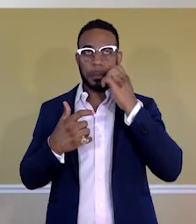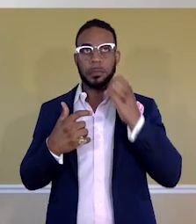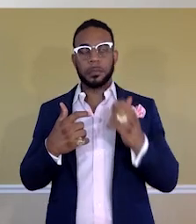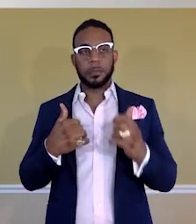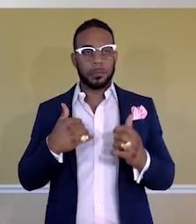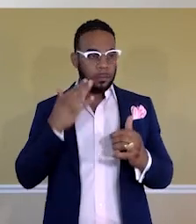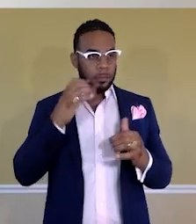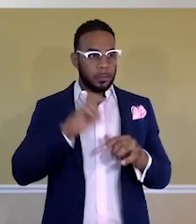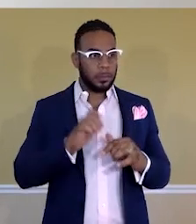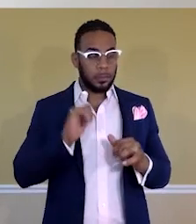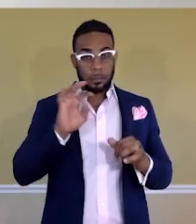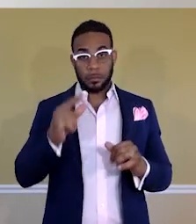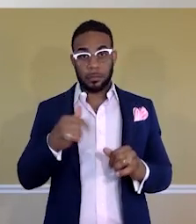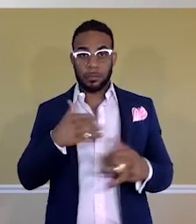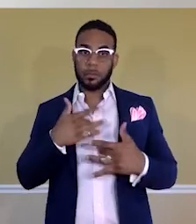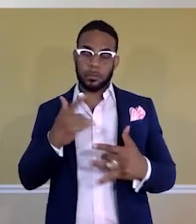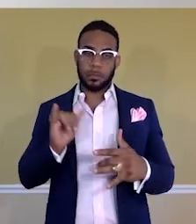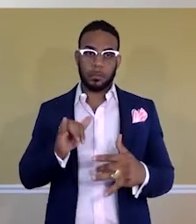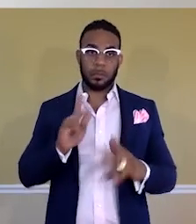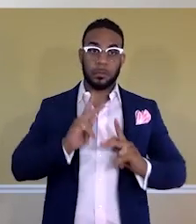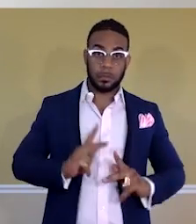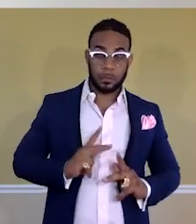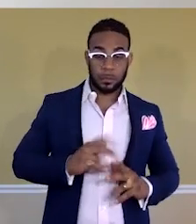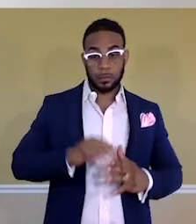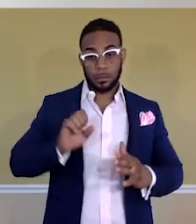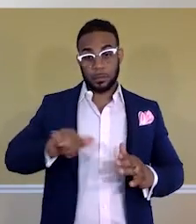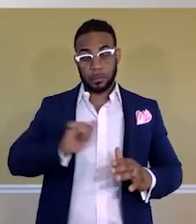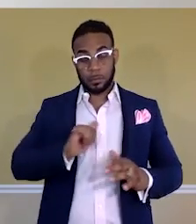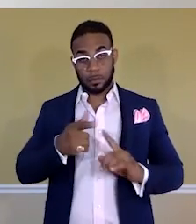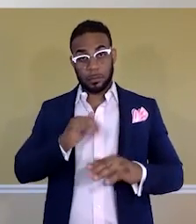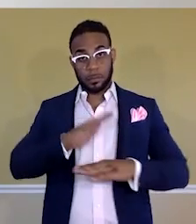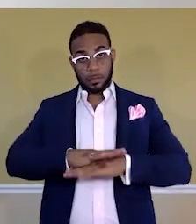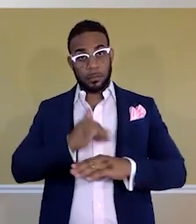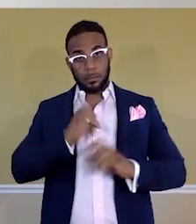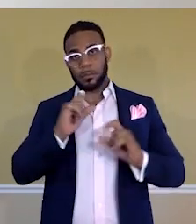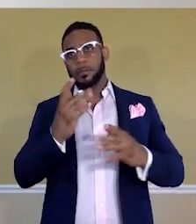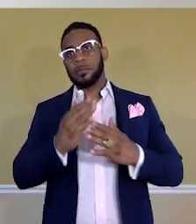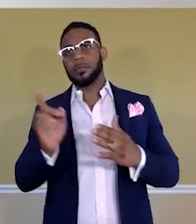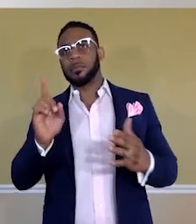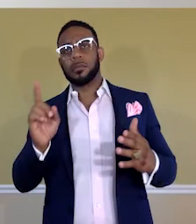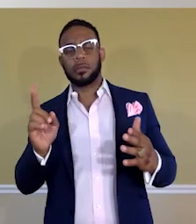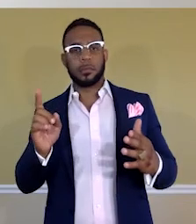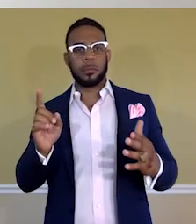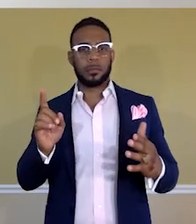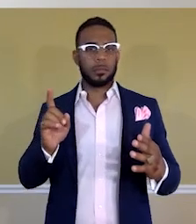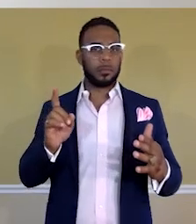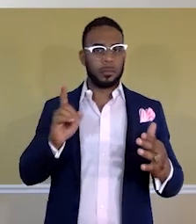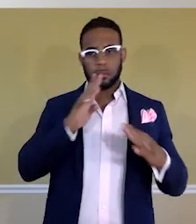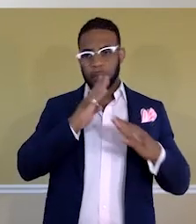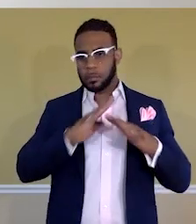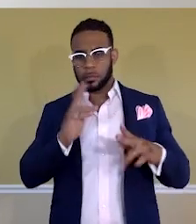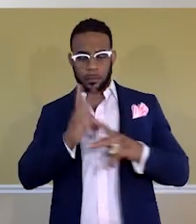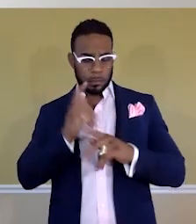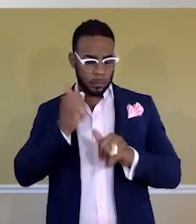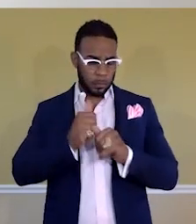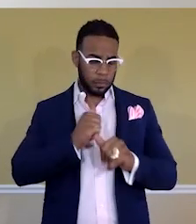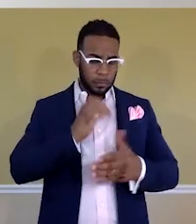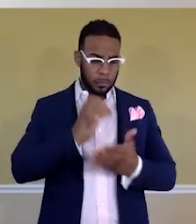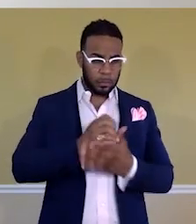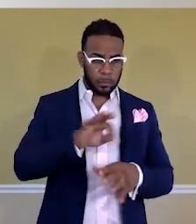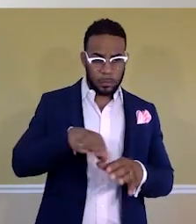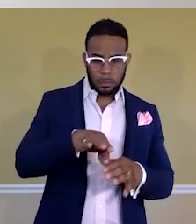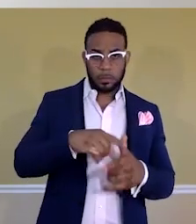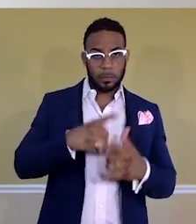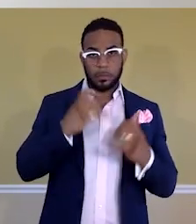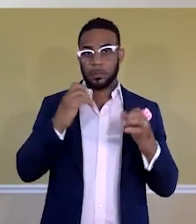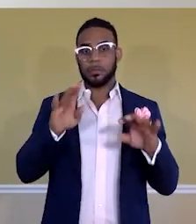well, when I was in the office, I would usually like physically remove myself from my desk. I would go somewhere a bit more quiet, make myself a cup of tea,